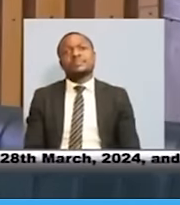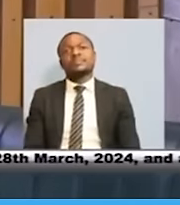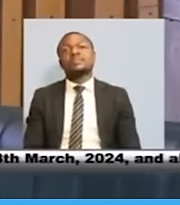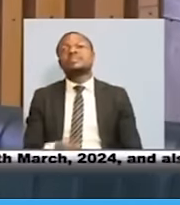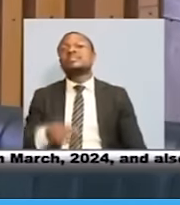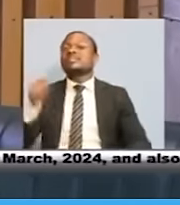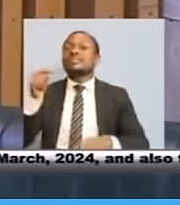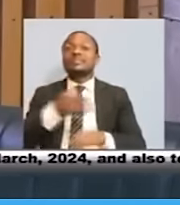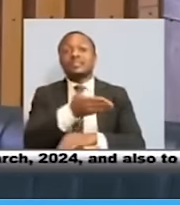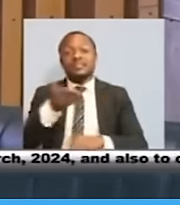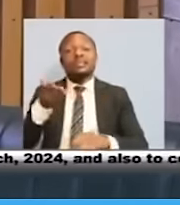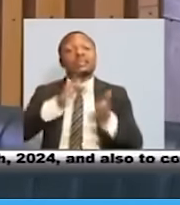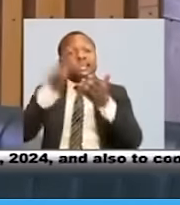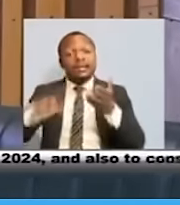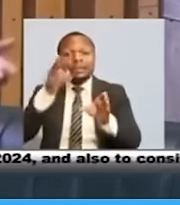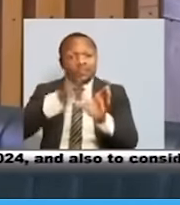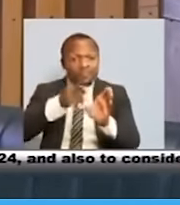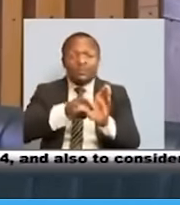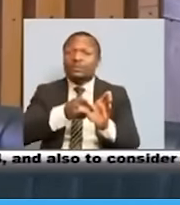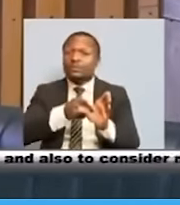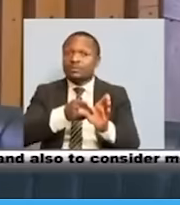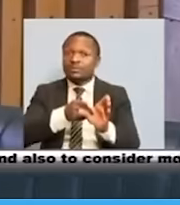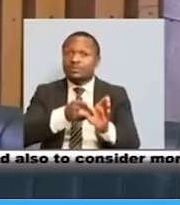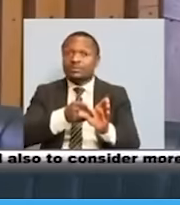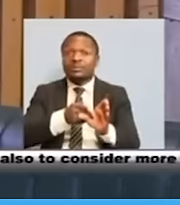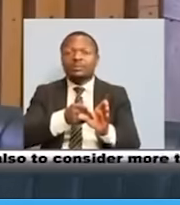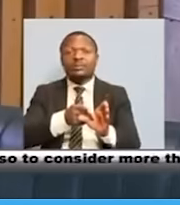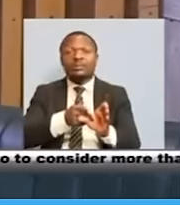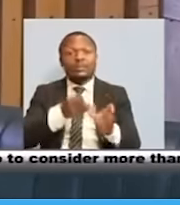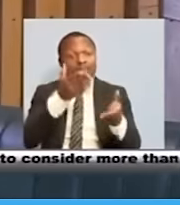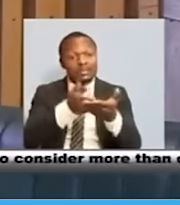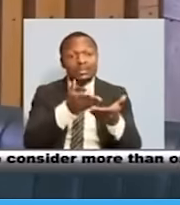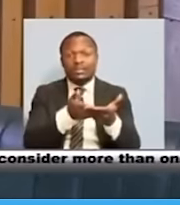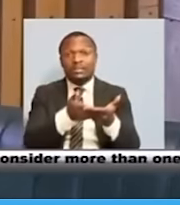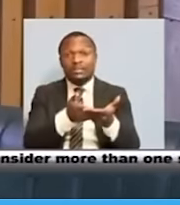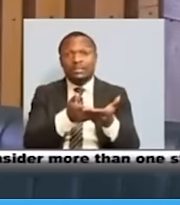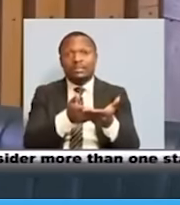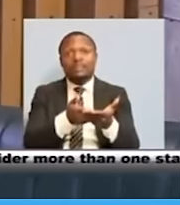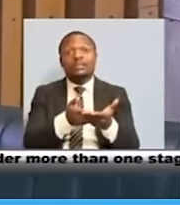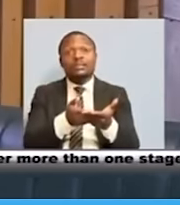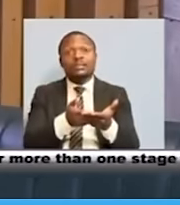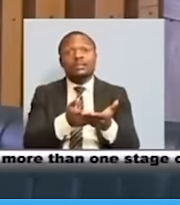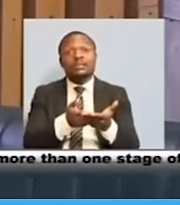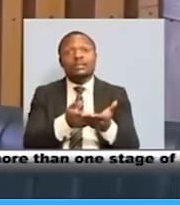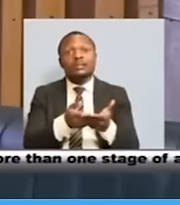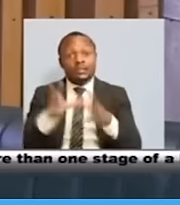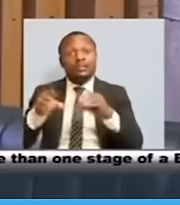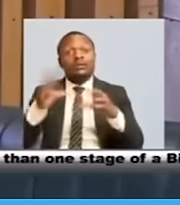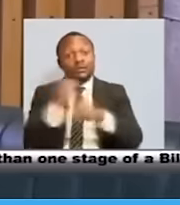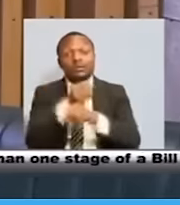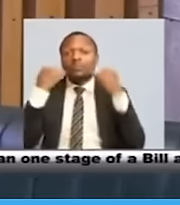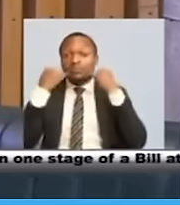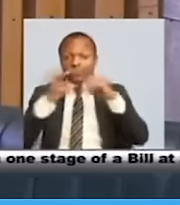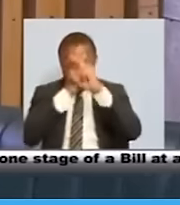citizens. Fuel costs up. This is a motion of adjournment, Madam Speaker, so we want to get information